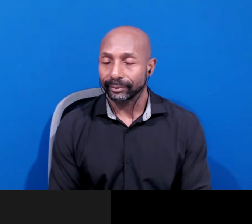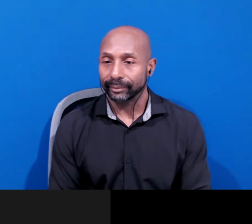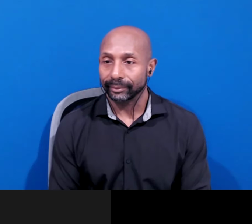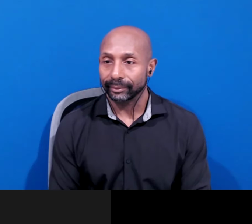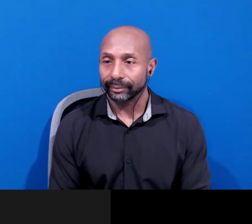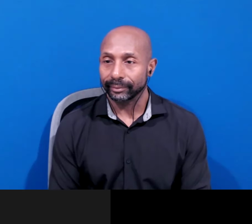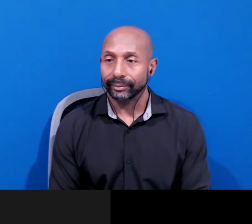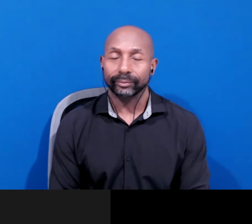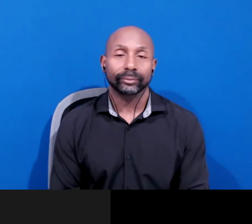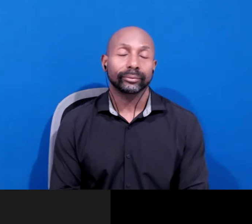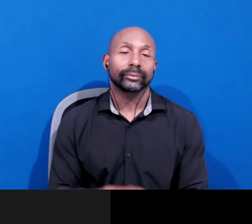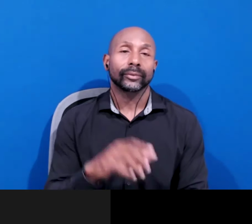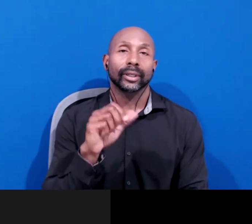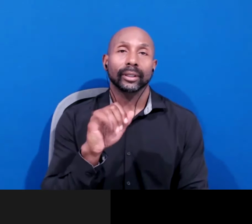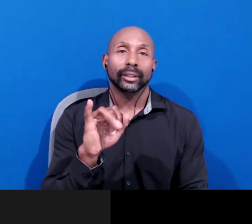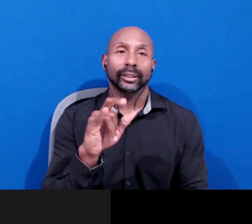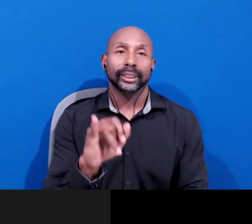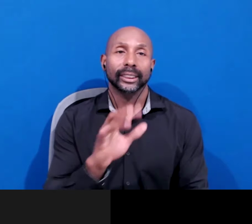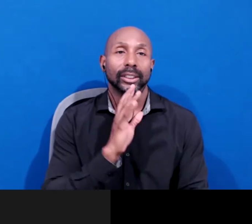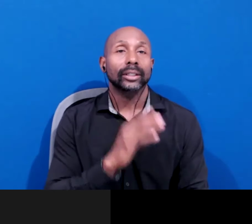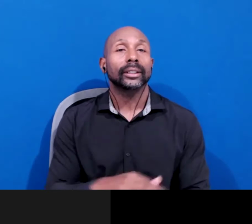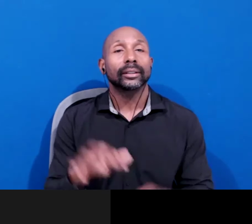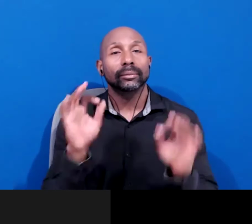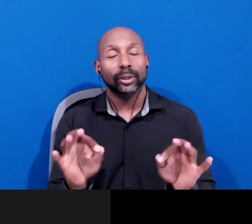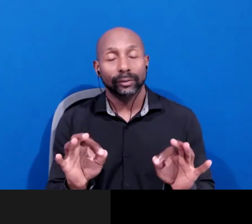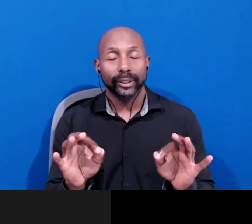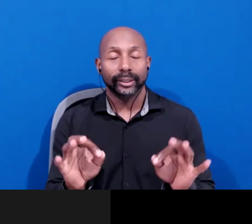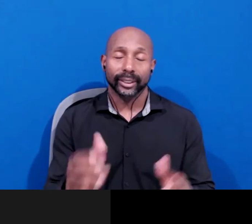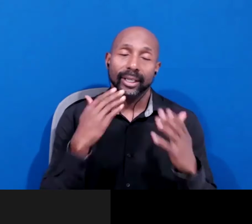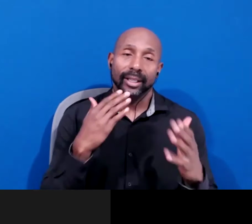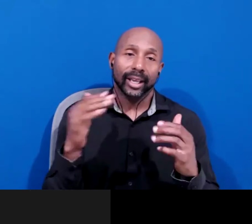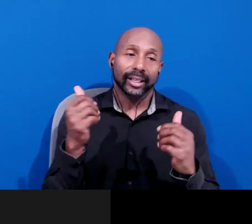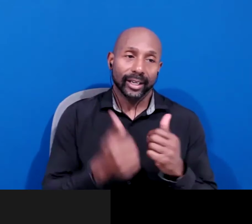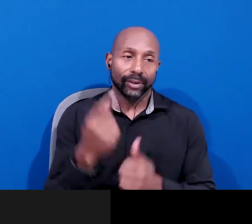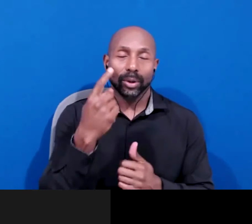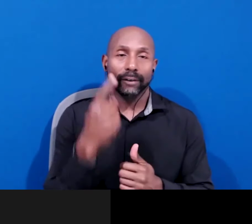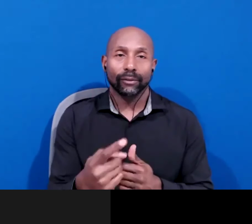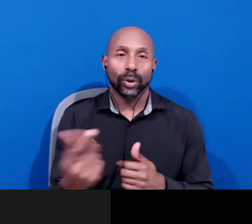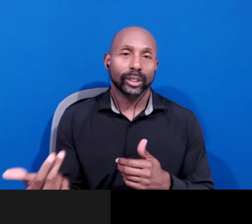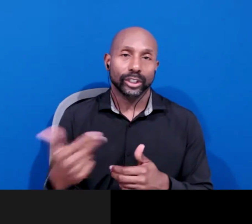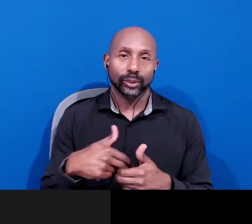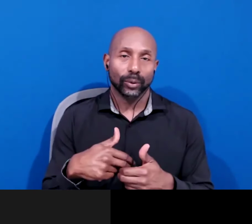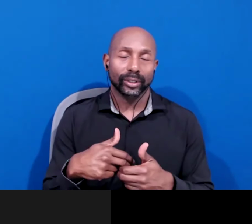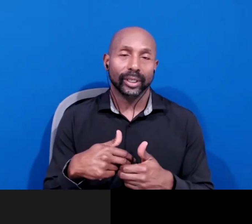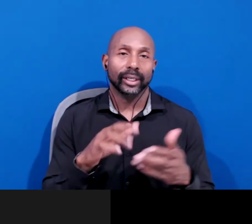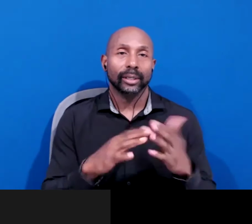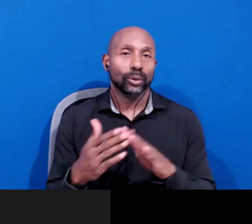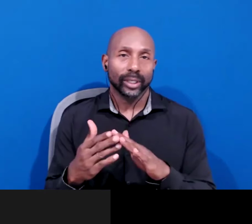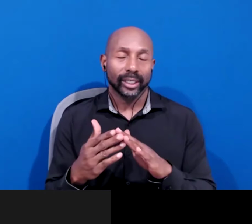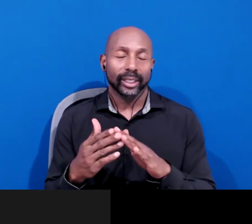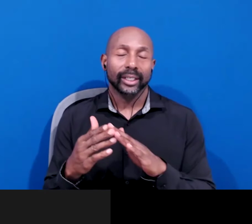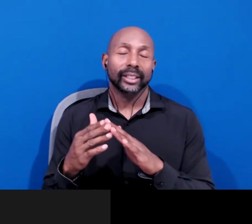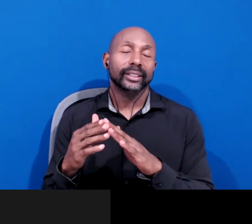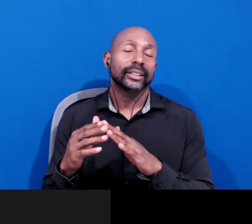Well, perfect. If nothing else, we just thank everybody for joining the Communities Partners call. We